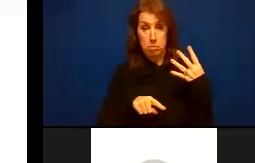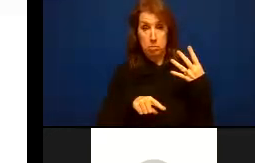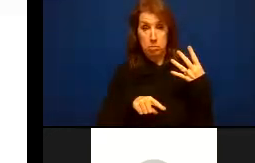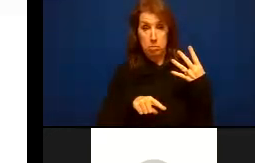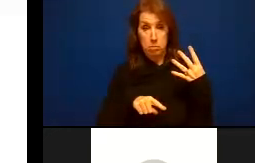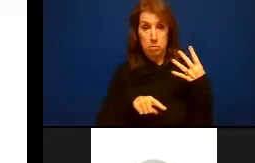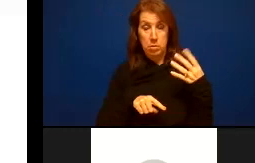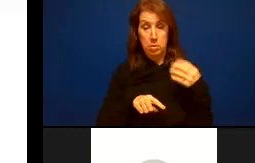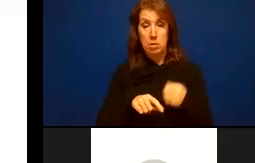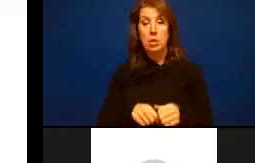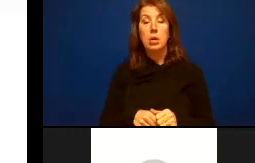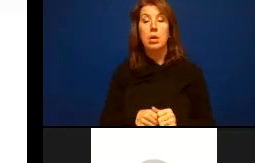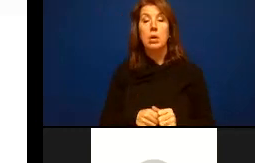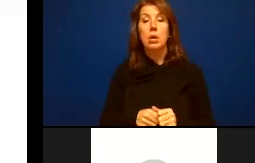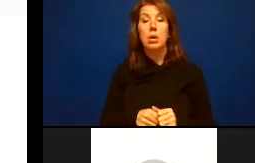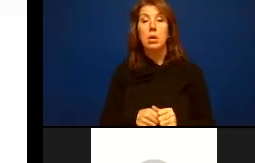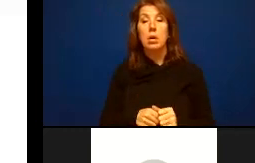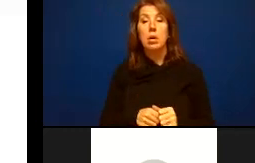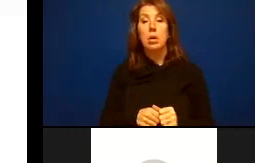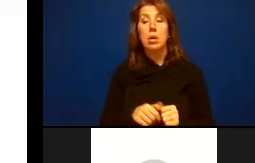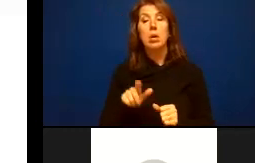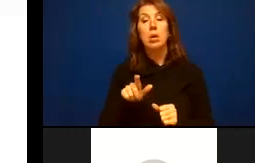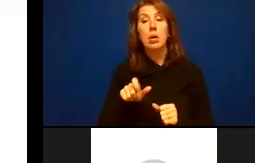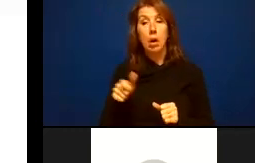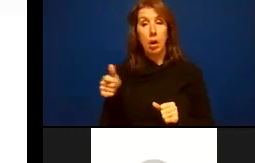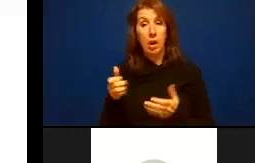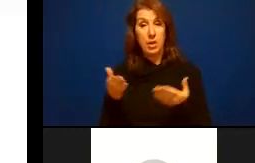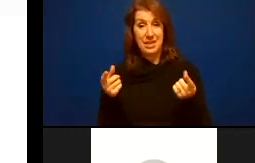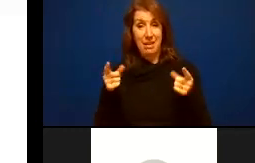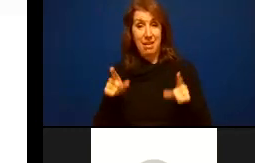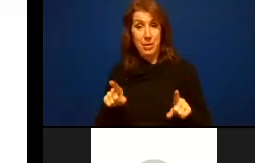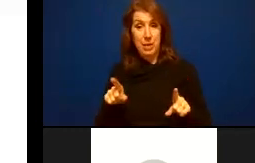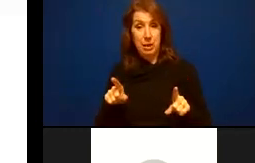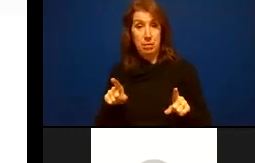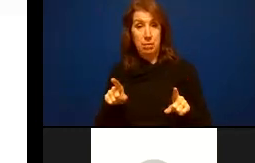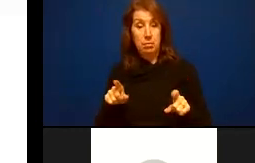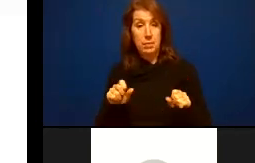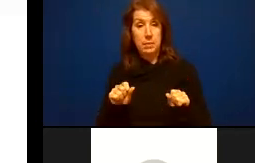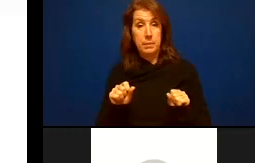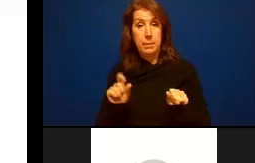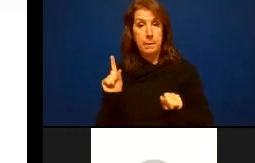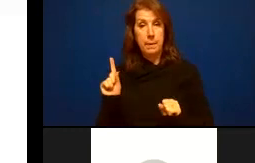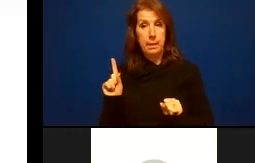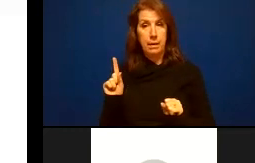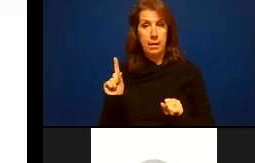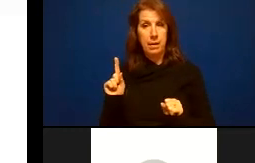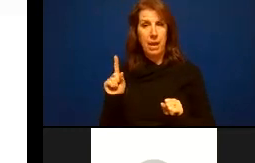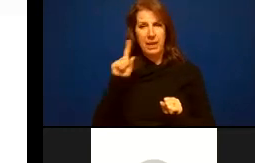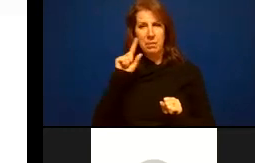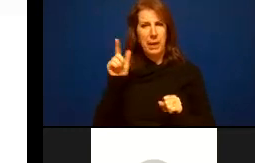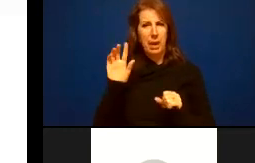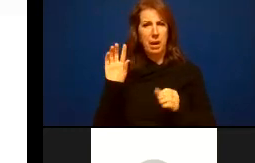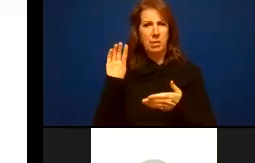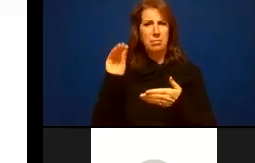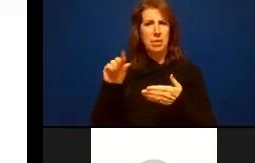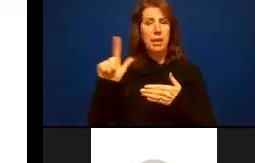one of the other things that I think is happening in these places, actually maybe part of my slides later, no, I